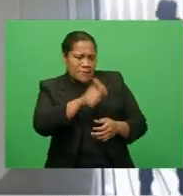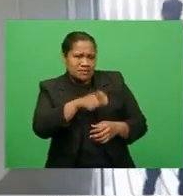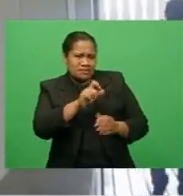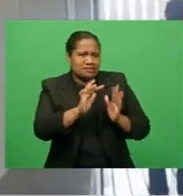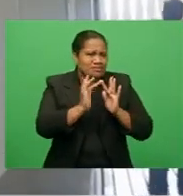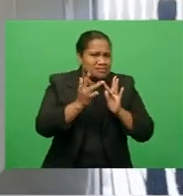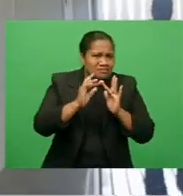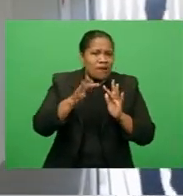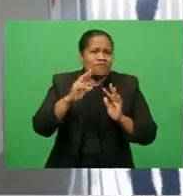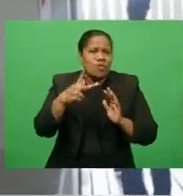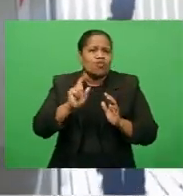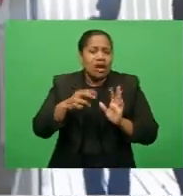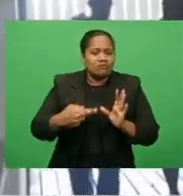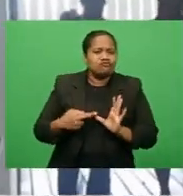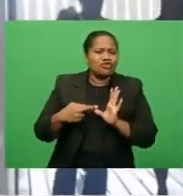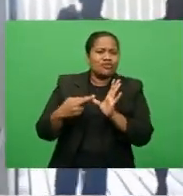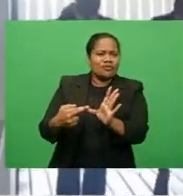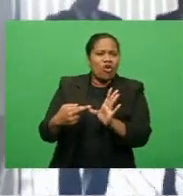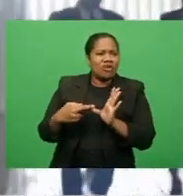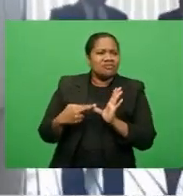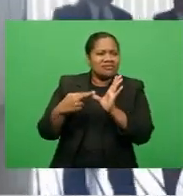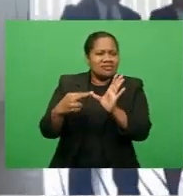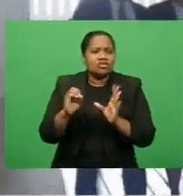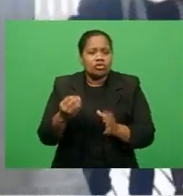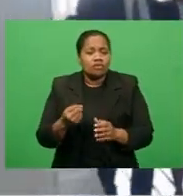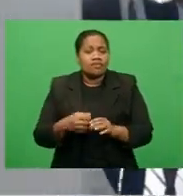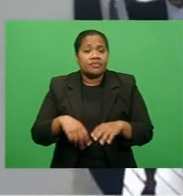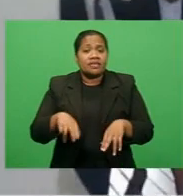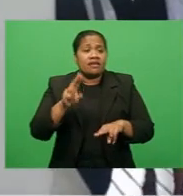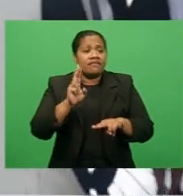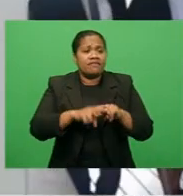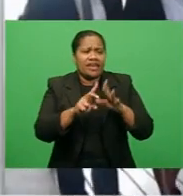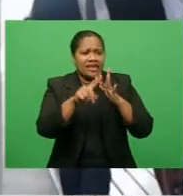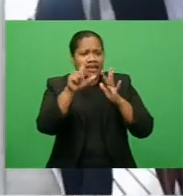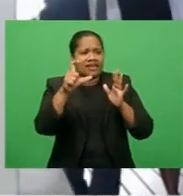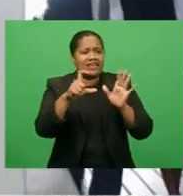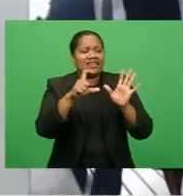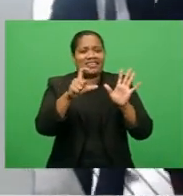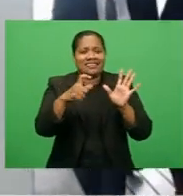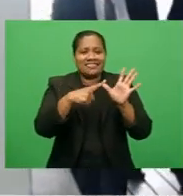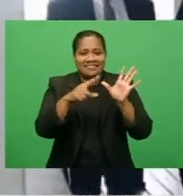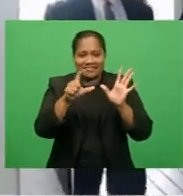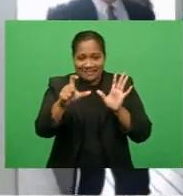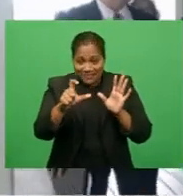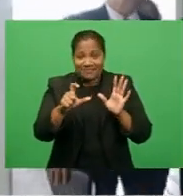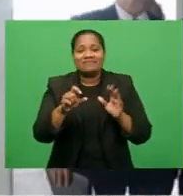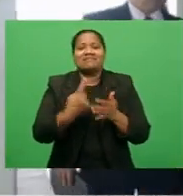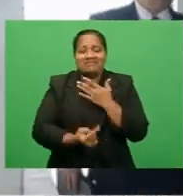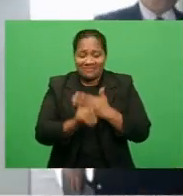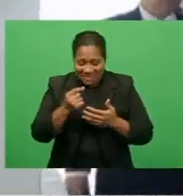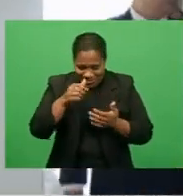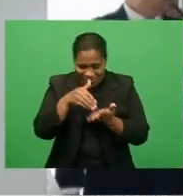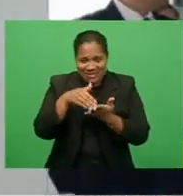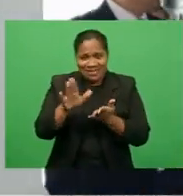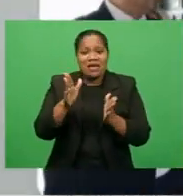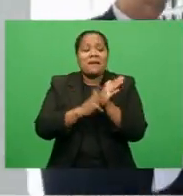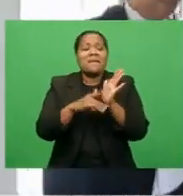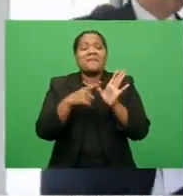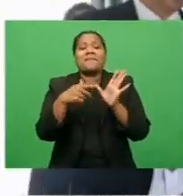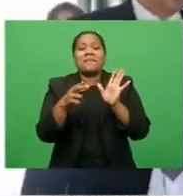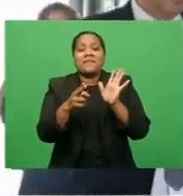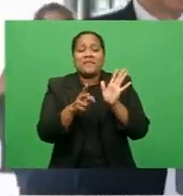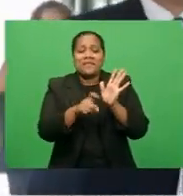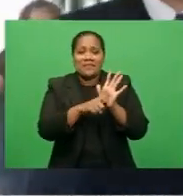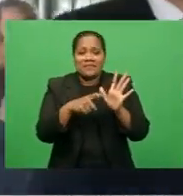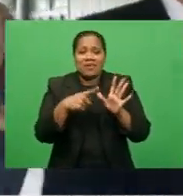official correspondence. FICAC also obtained some payment vouchers allegedly approved by Mara during his tenure at